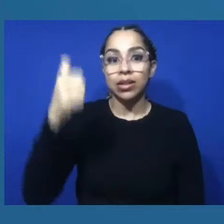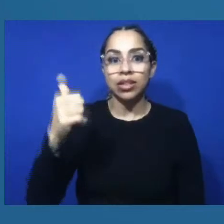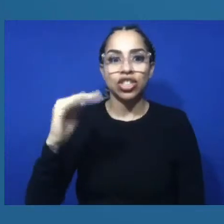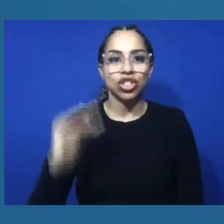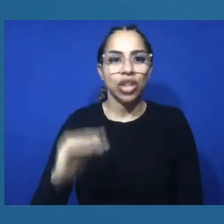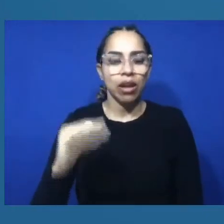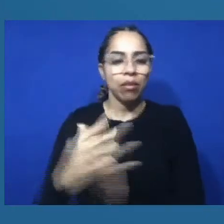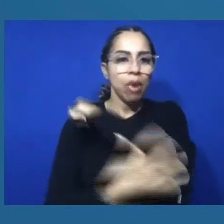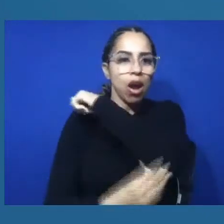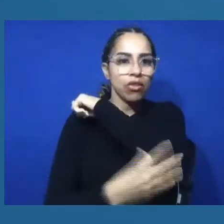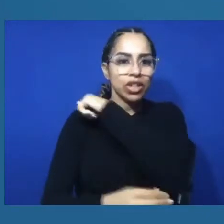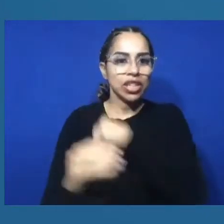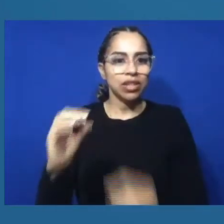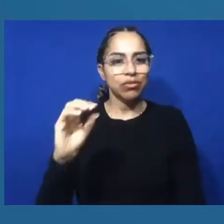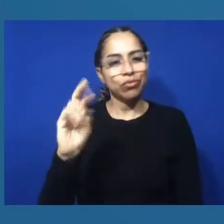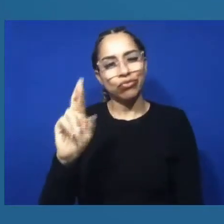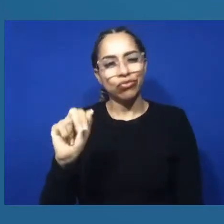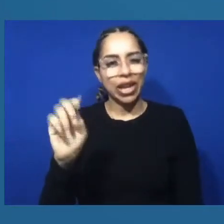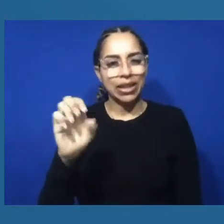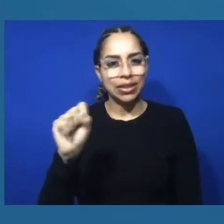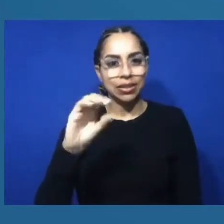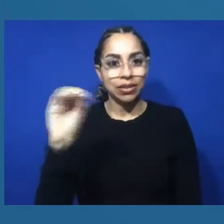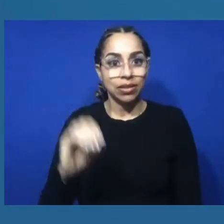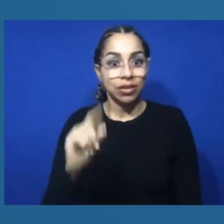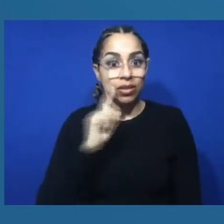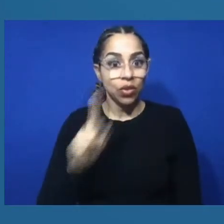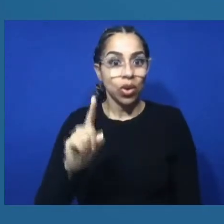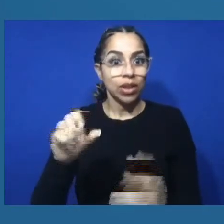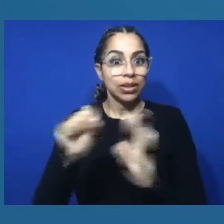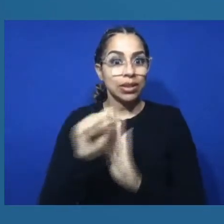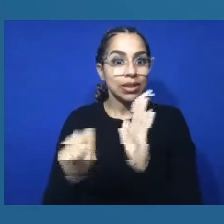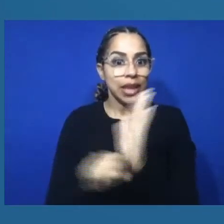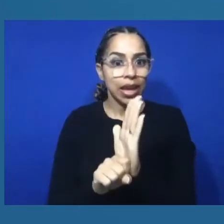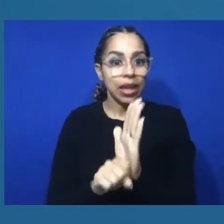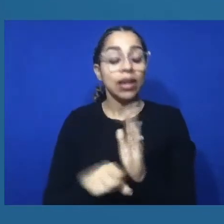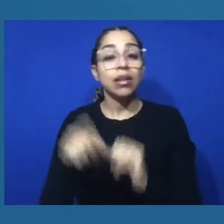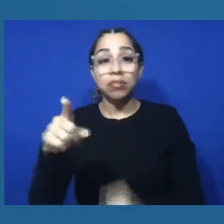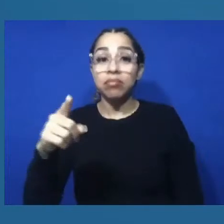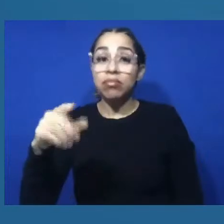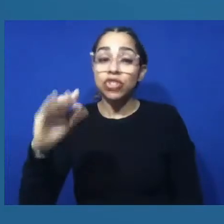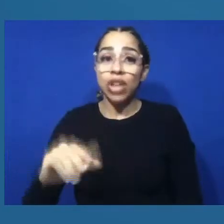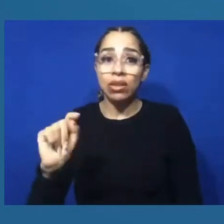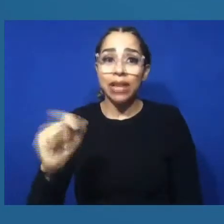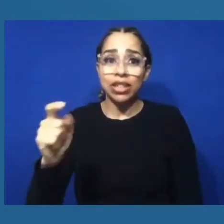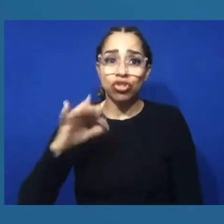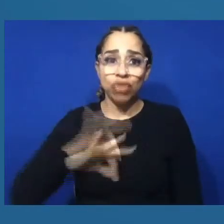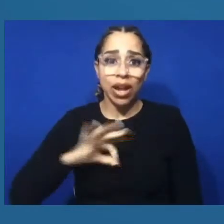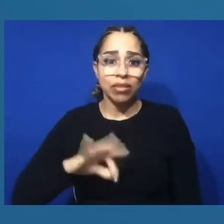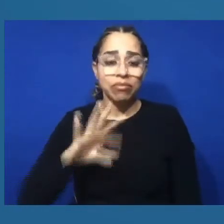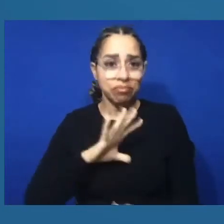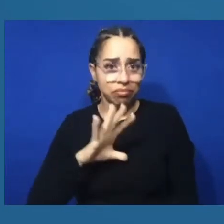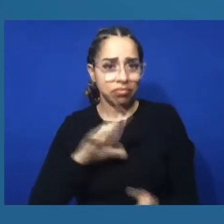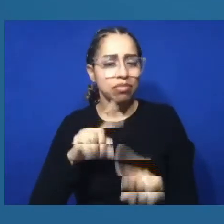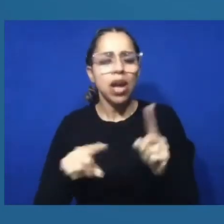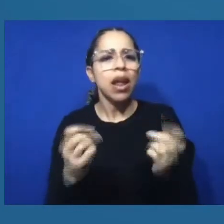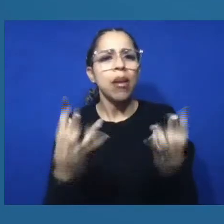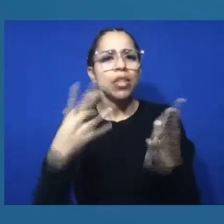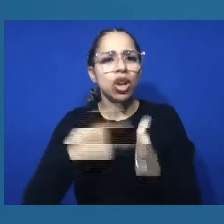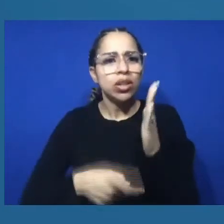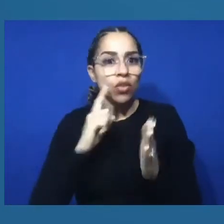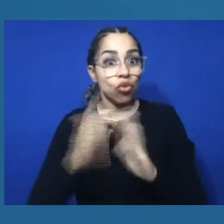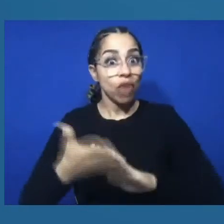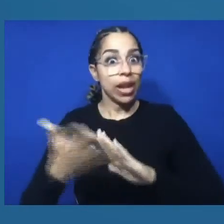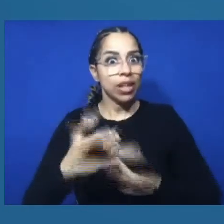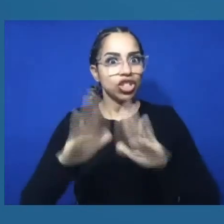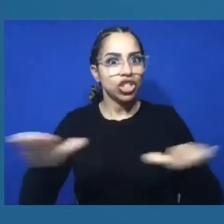tax credit, that's great, but what about the cost of running a child care center for the employees that are there? How does the state answer that? Right, and also